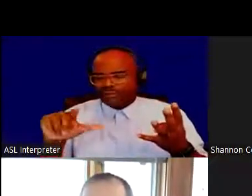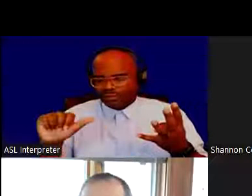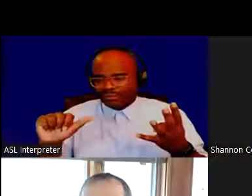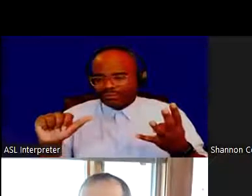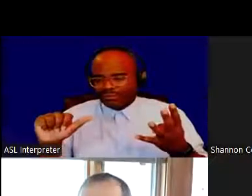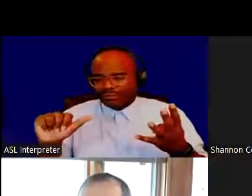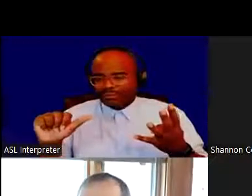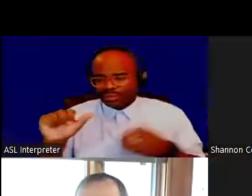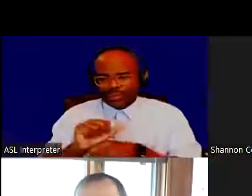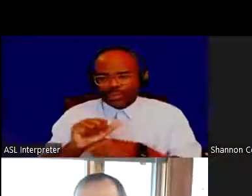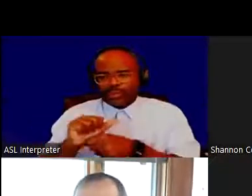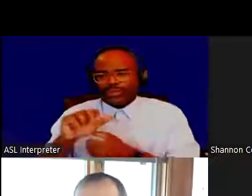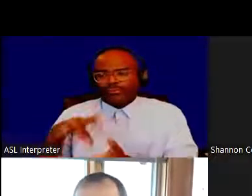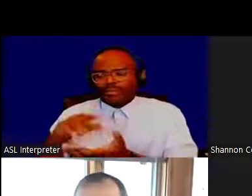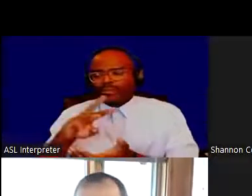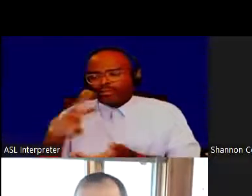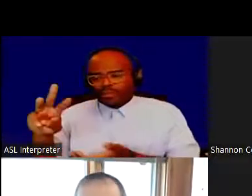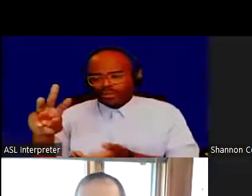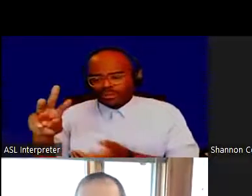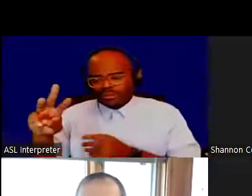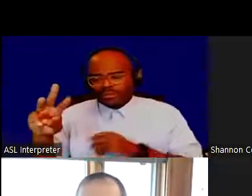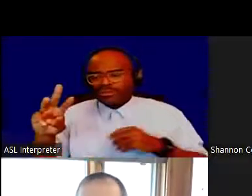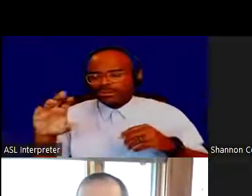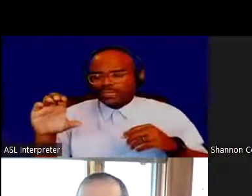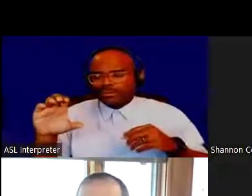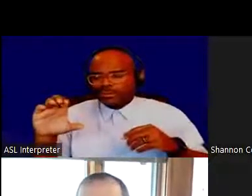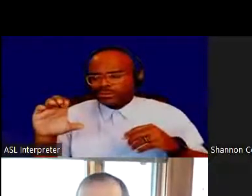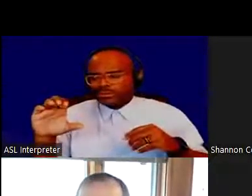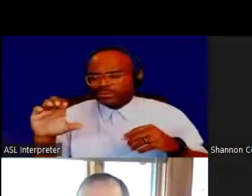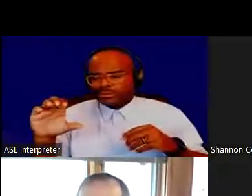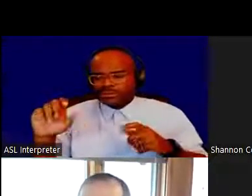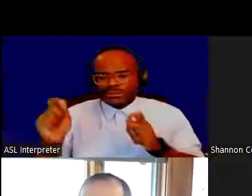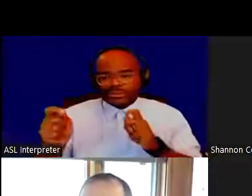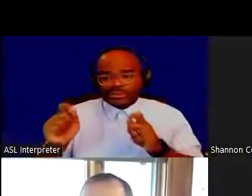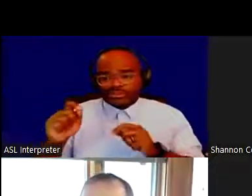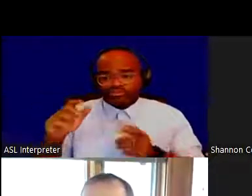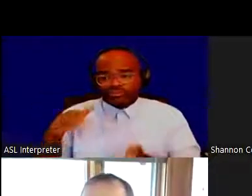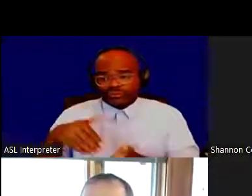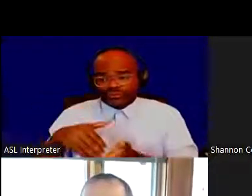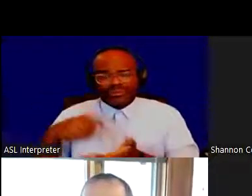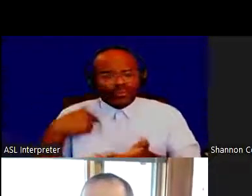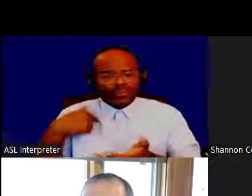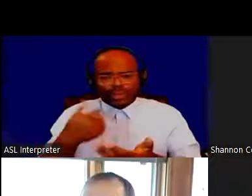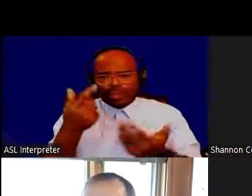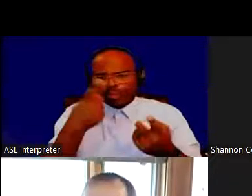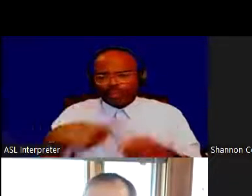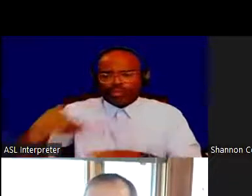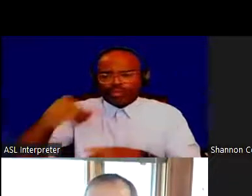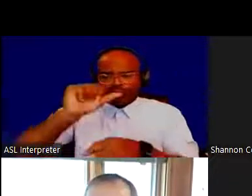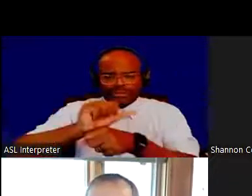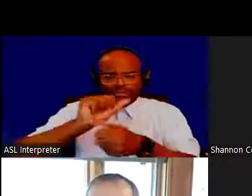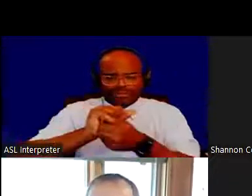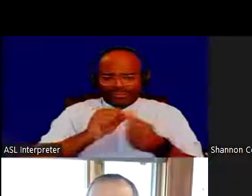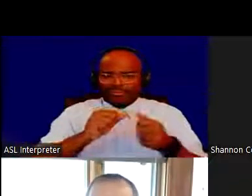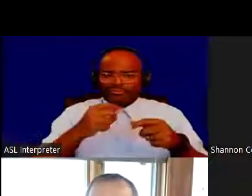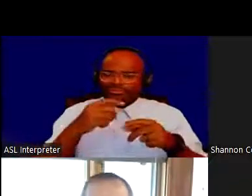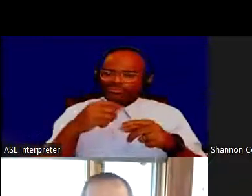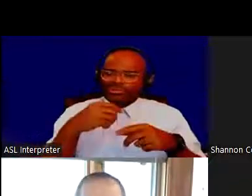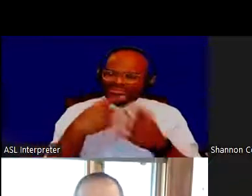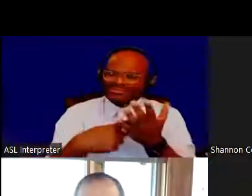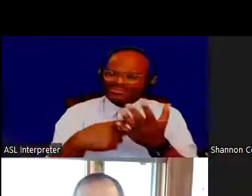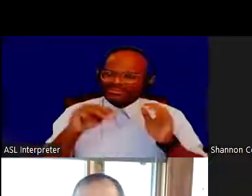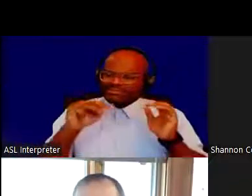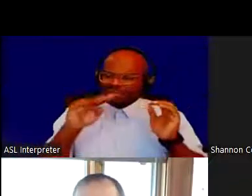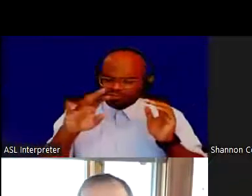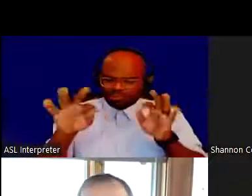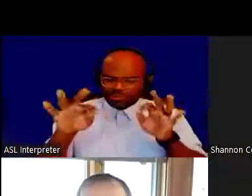Midwest Climate Adaptation Science Center. We're all partners on creating this wildlife adaptation menu that I'm going to be describing.